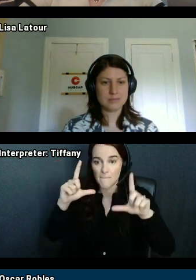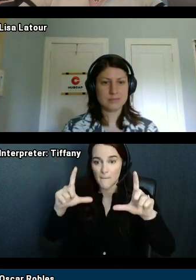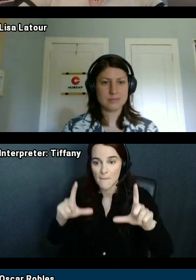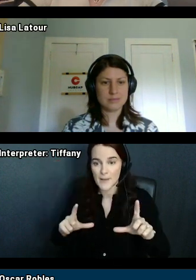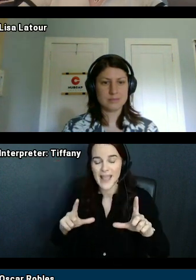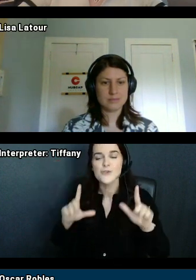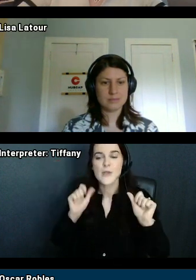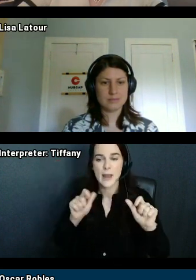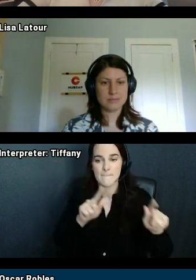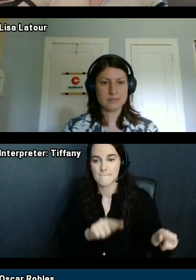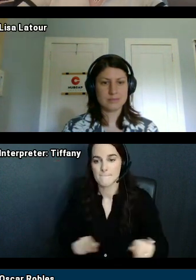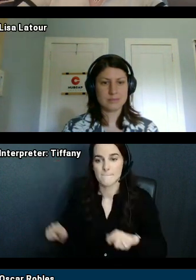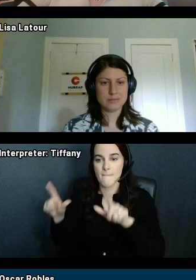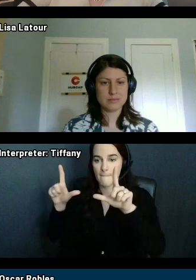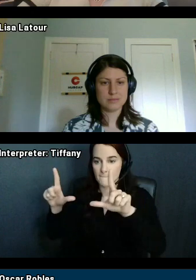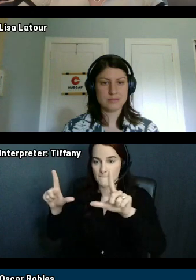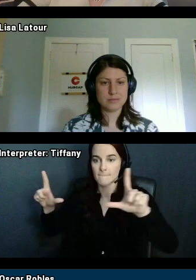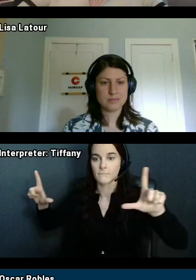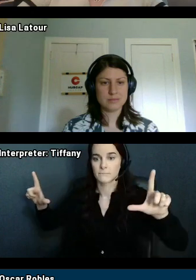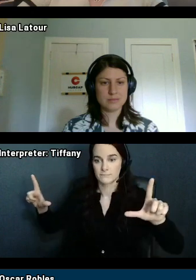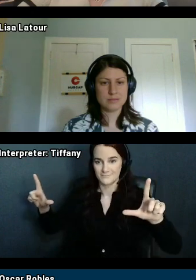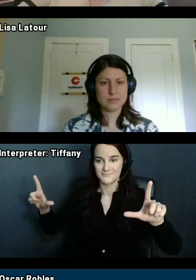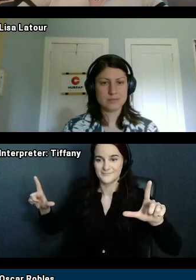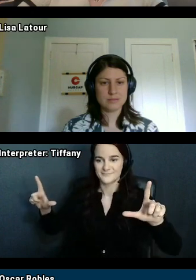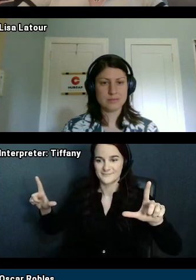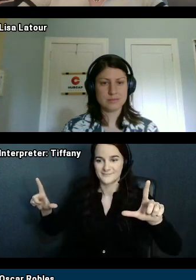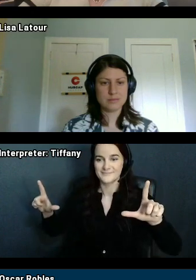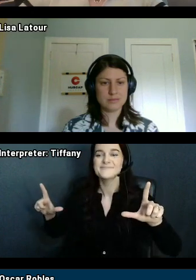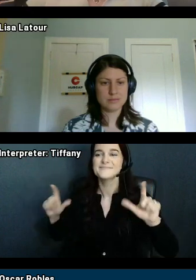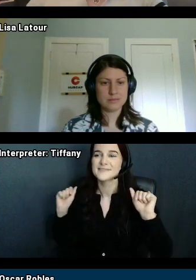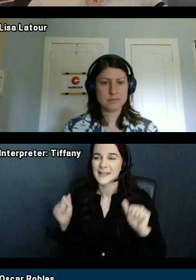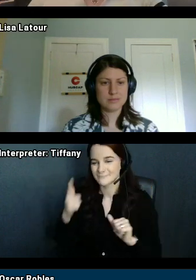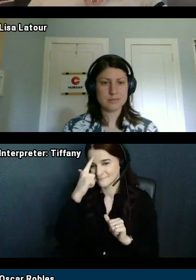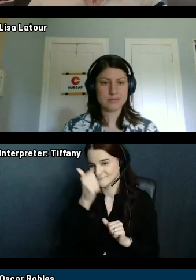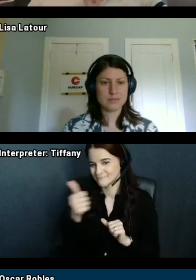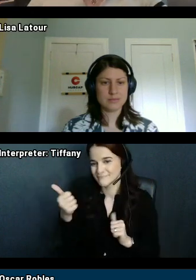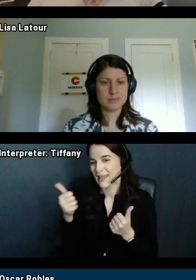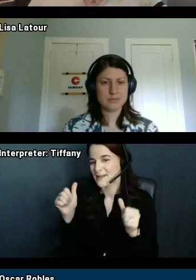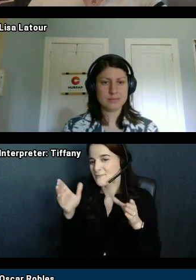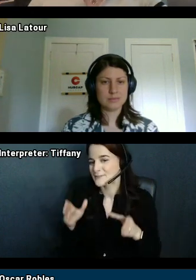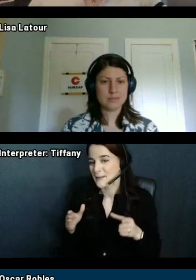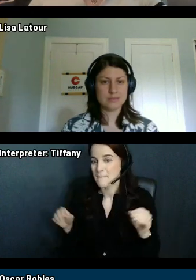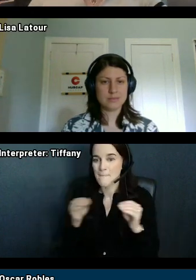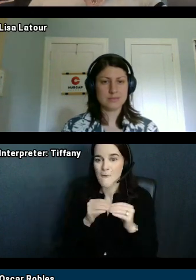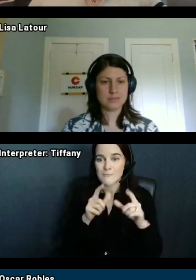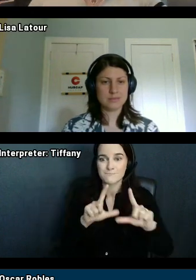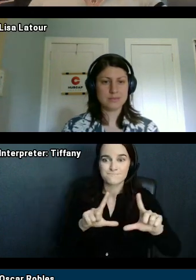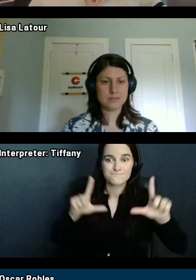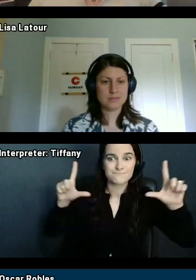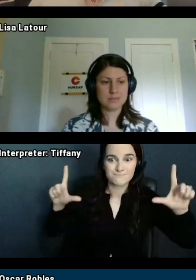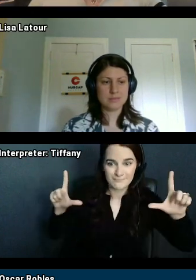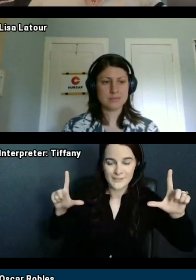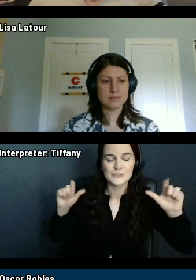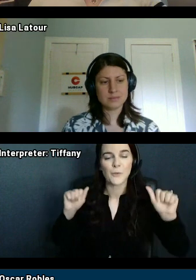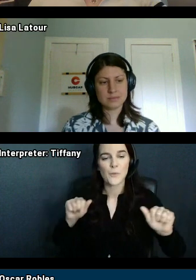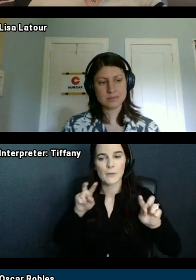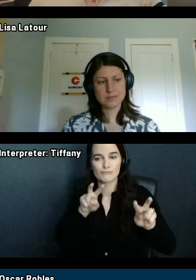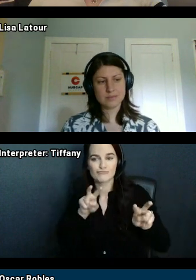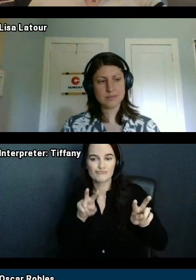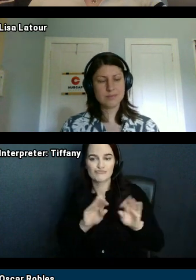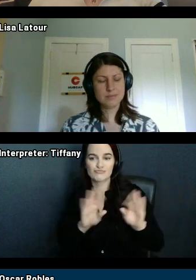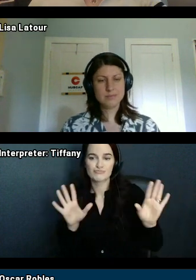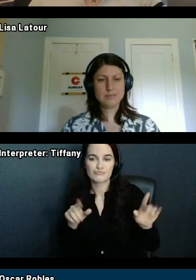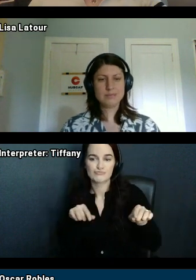out and enlarge them. So you can feel free to make any person you need to bigger, so you can keep a closer eye on them throughout